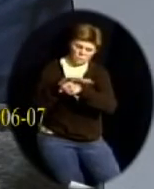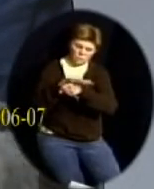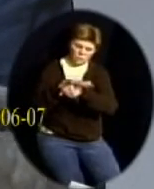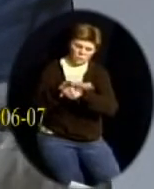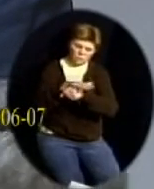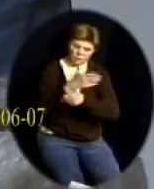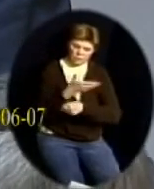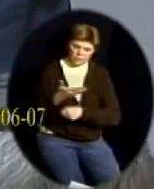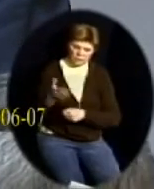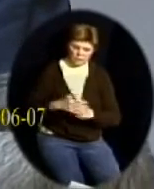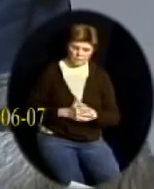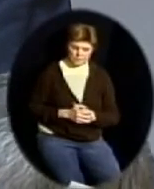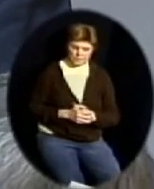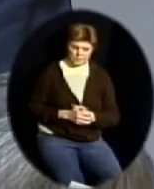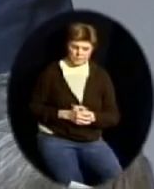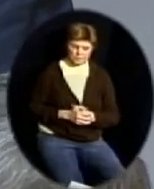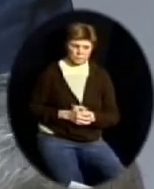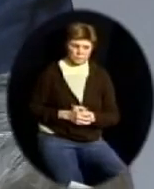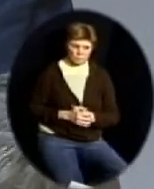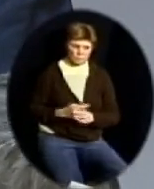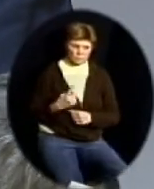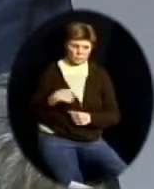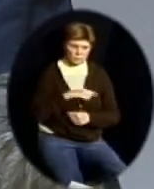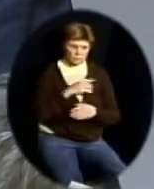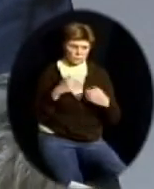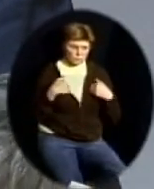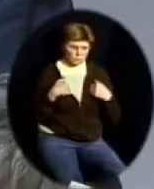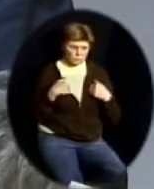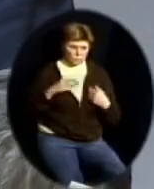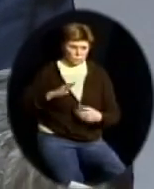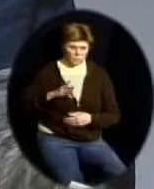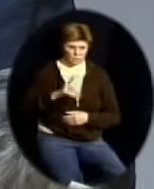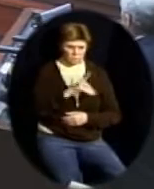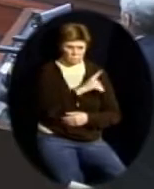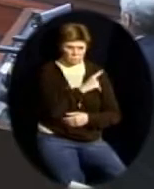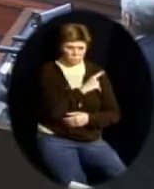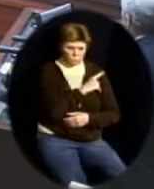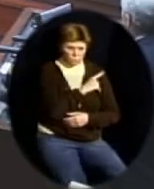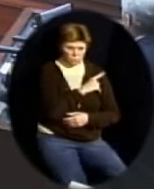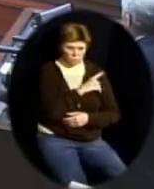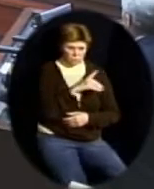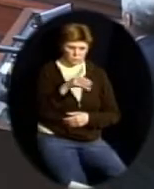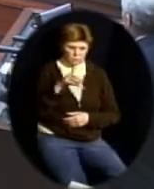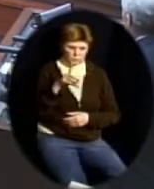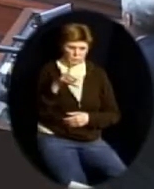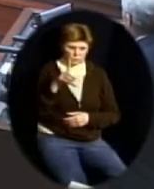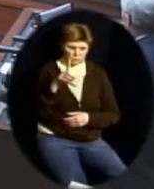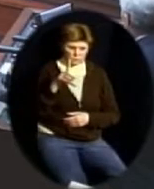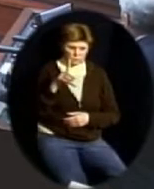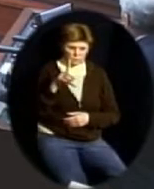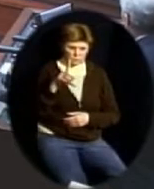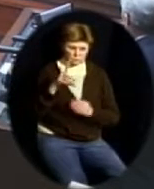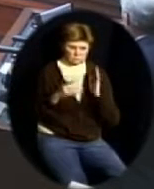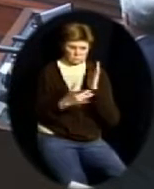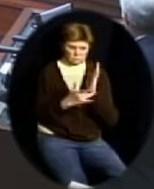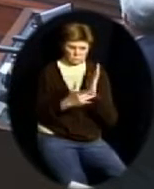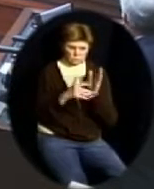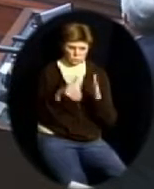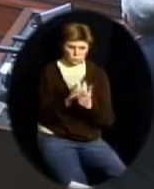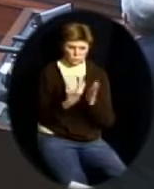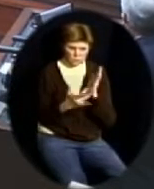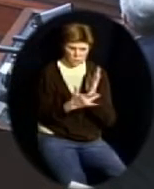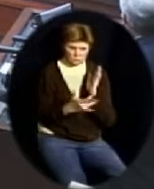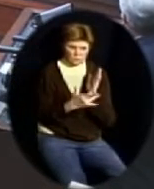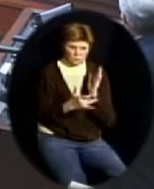time in light of the fact that we now have our board docs. And the information that you're going to see is in its full entirety for the